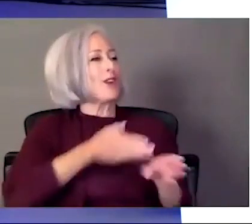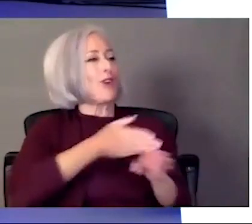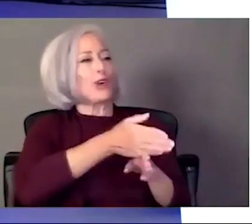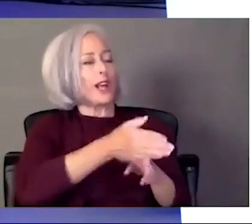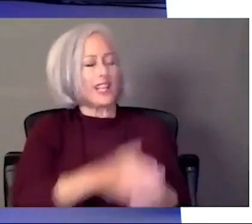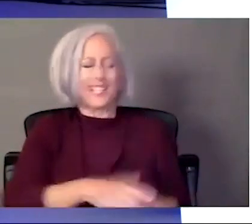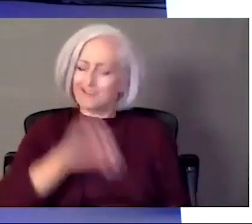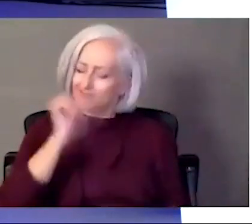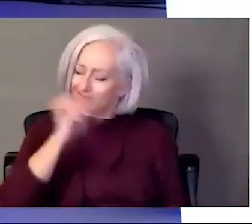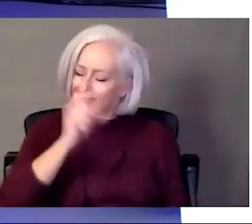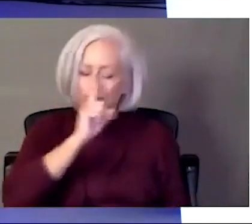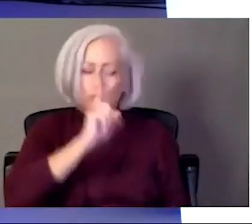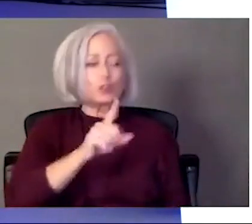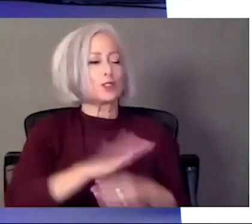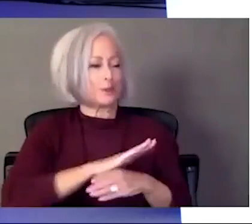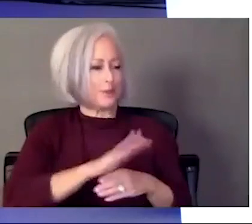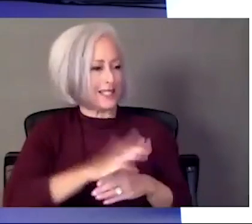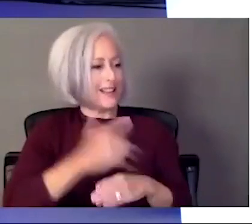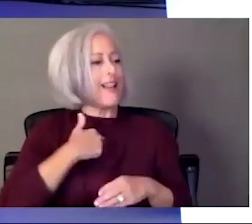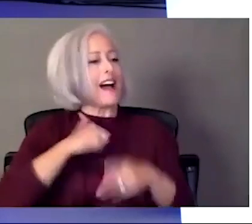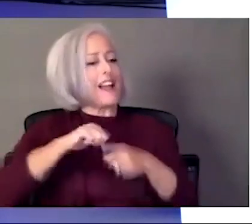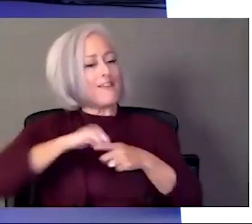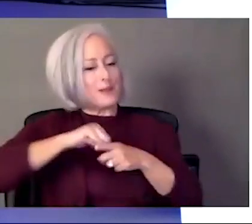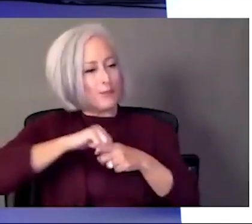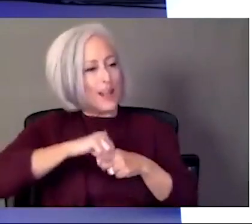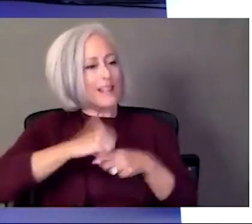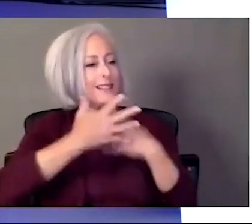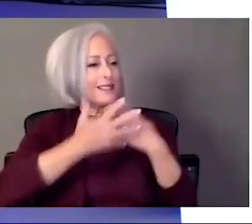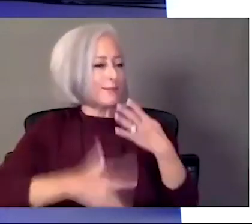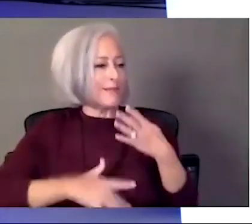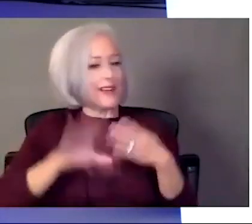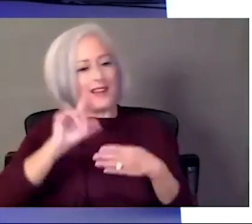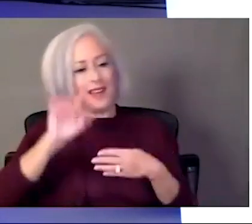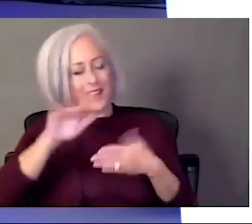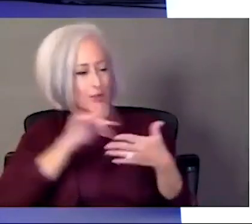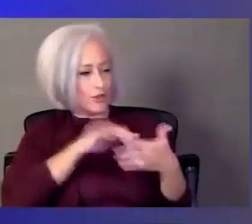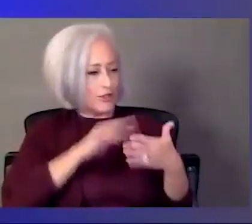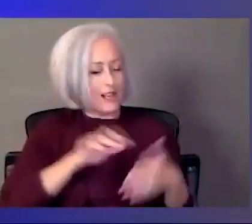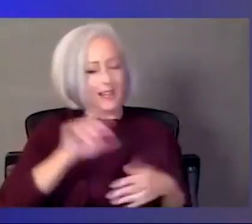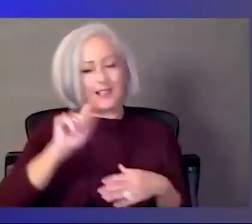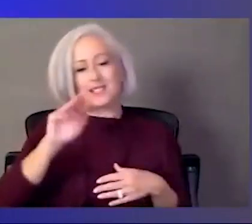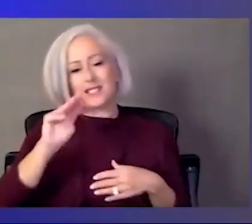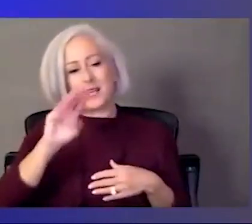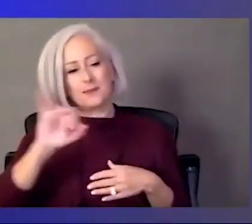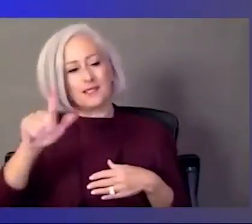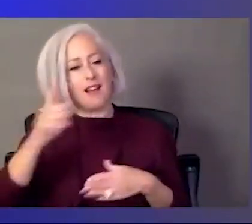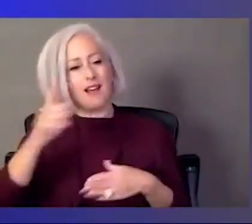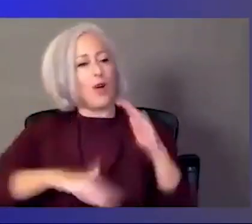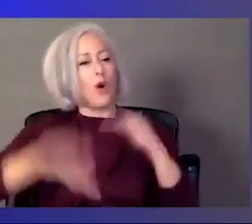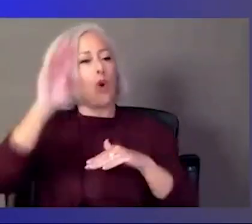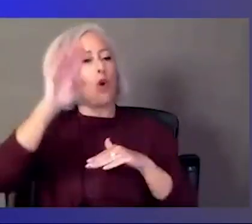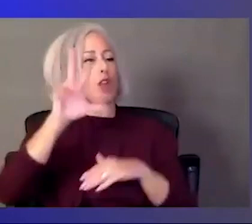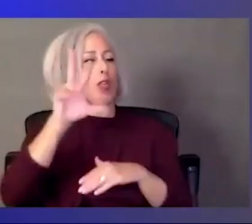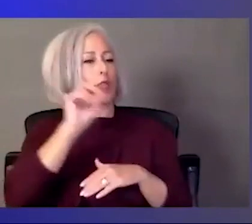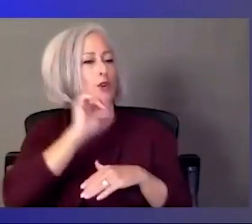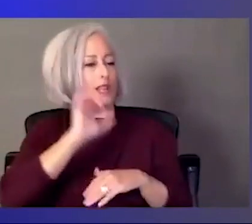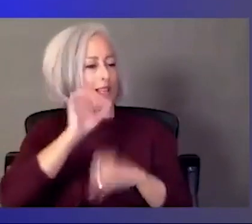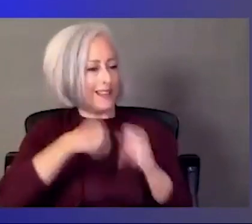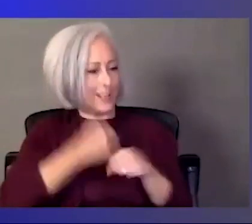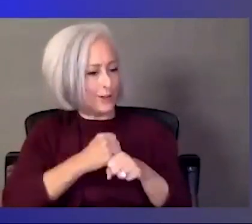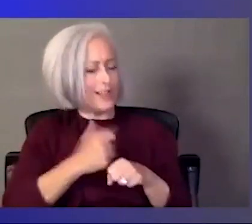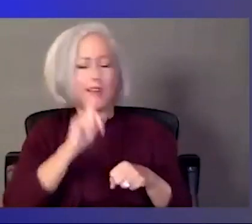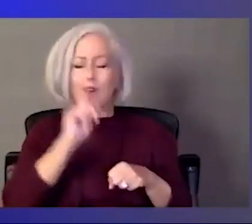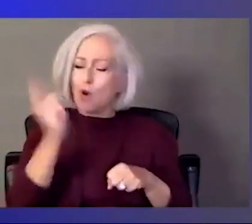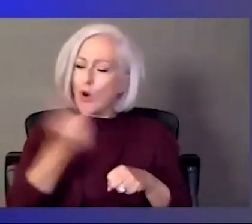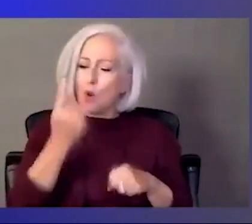I've been practicing hematology oncology and doing stem cell transplants for more than 30 years now. I've always been excited and optimistic about the future